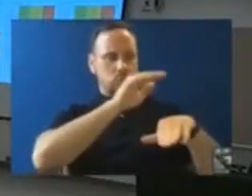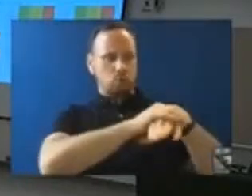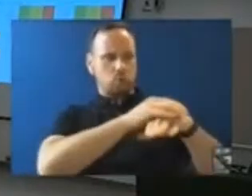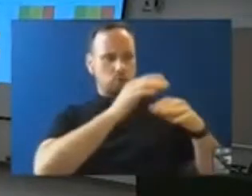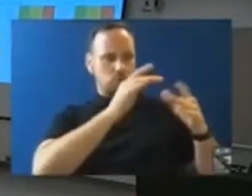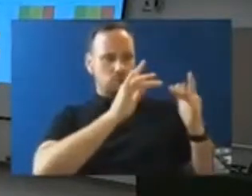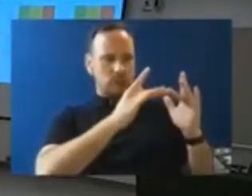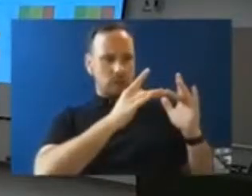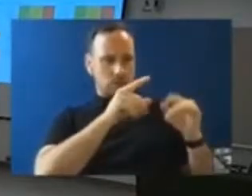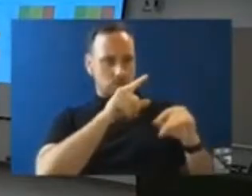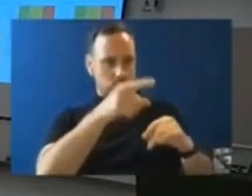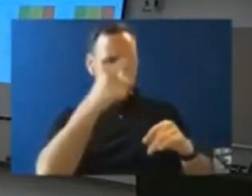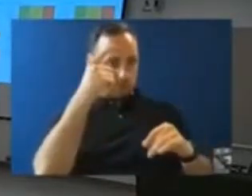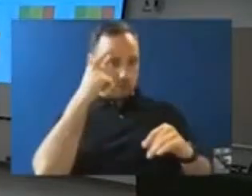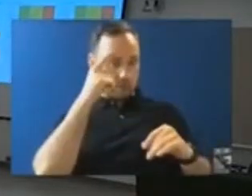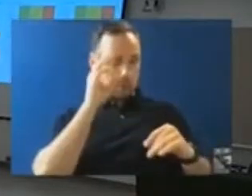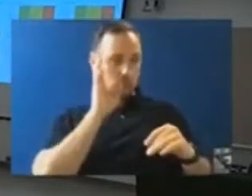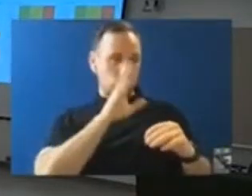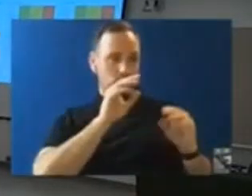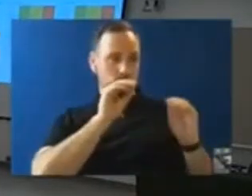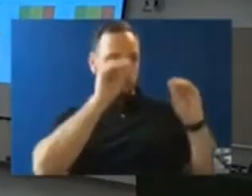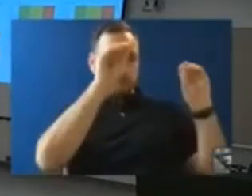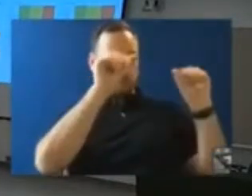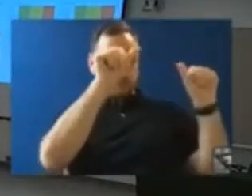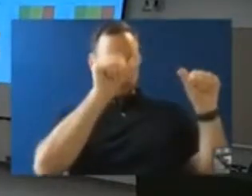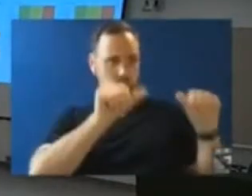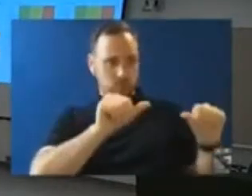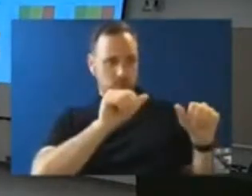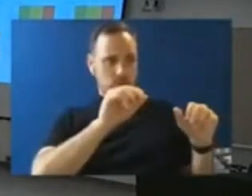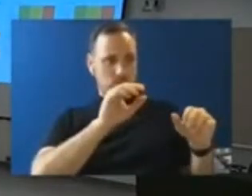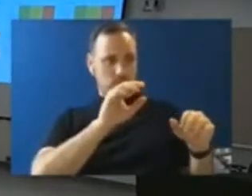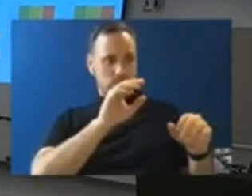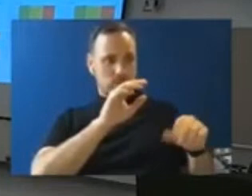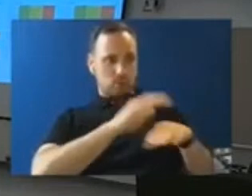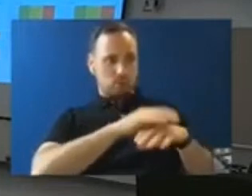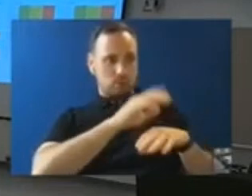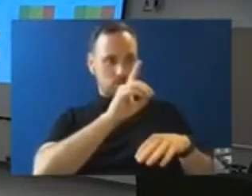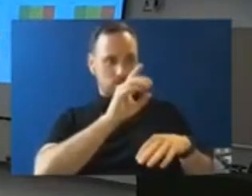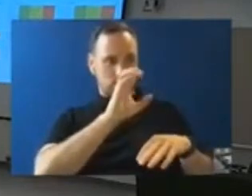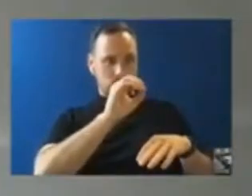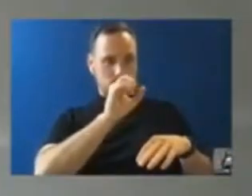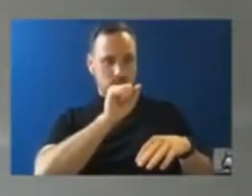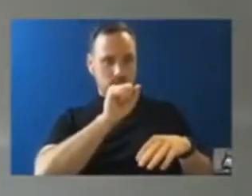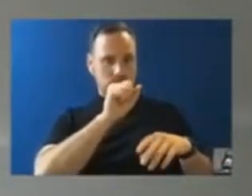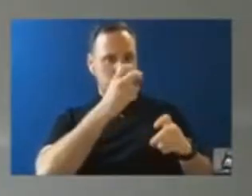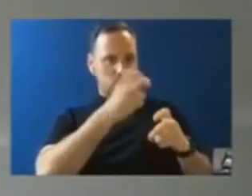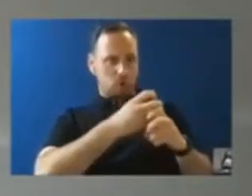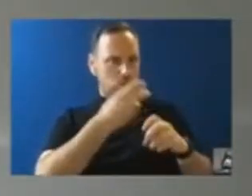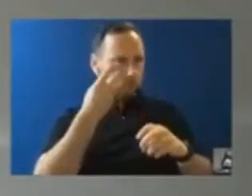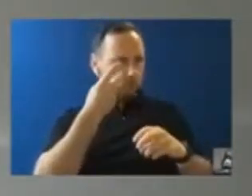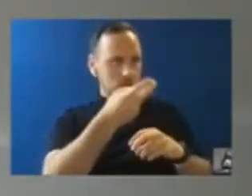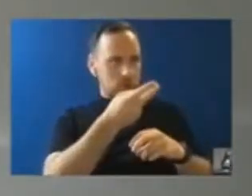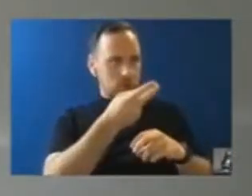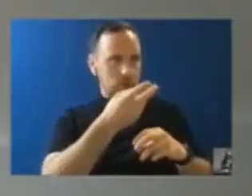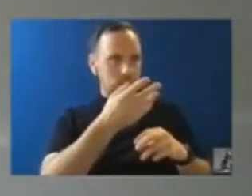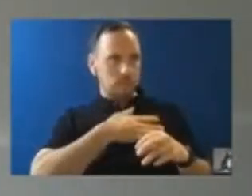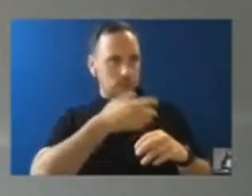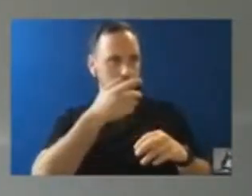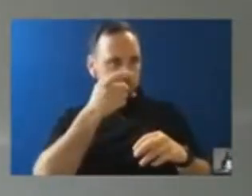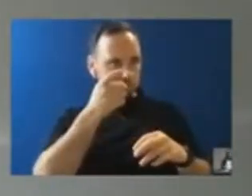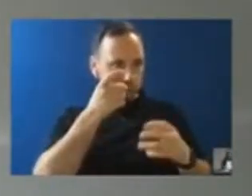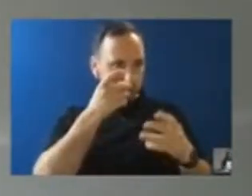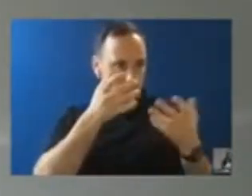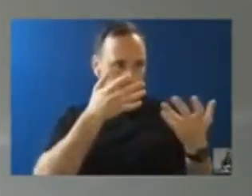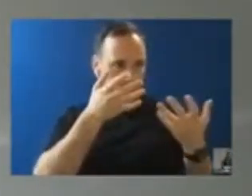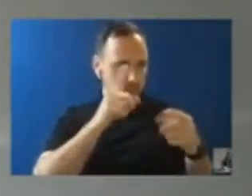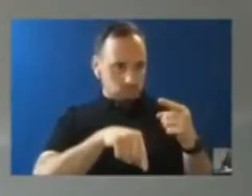ready to be put on board docs? Okay, I had sent a text just because I was also wanting to see them. It's really hard to see here, and my glasses, as good as they are, I still can't